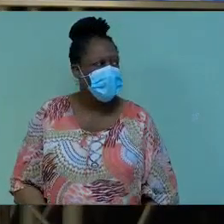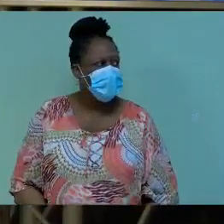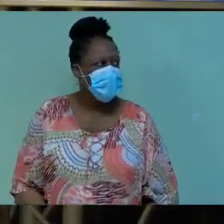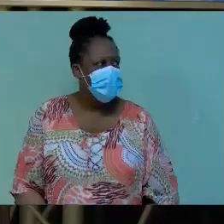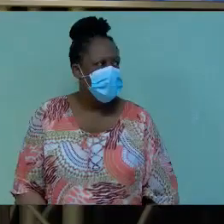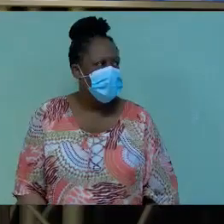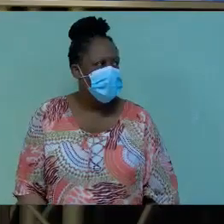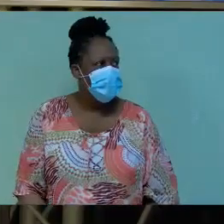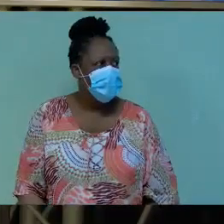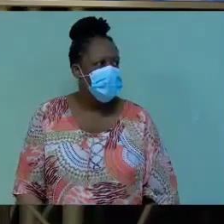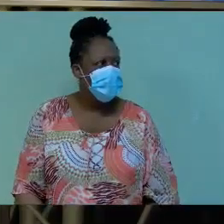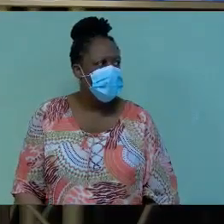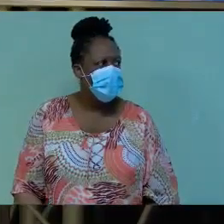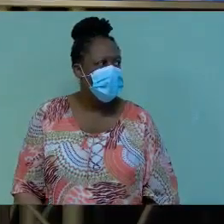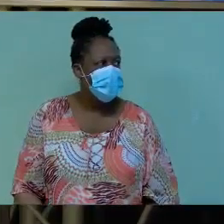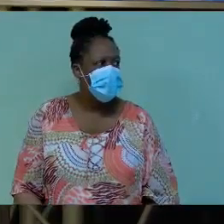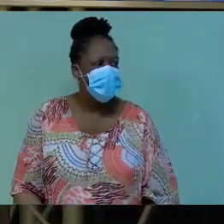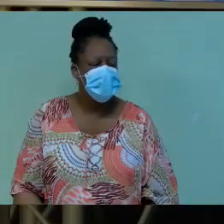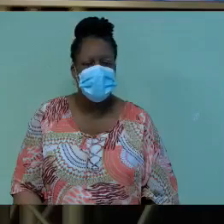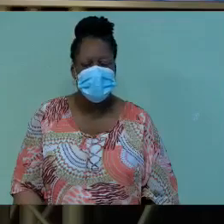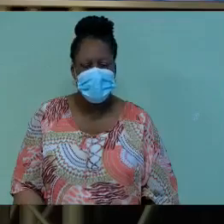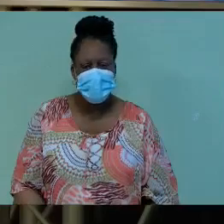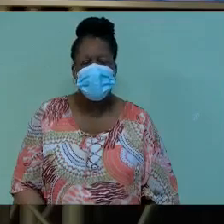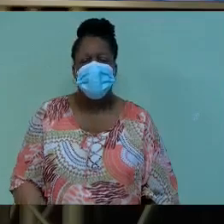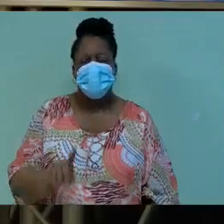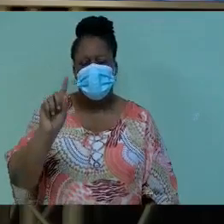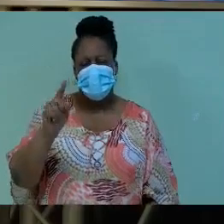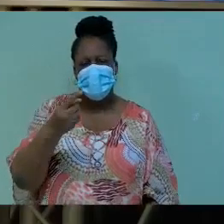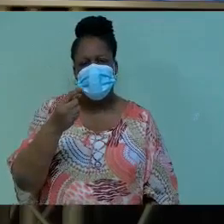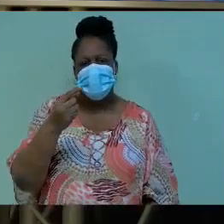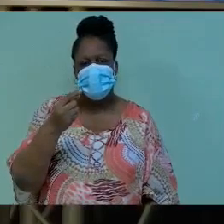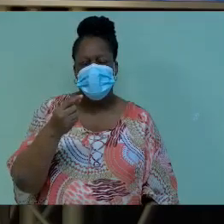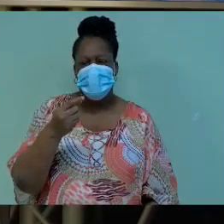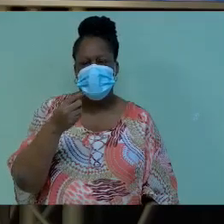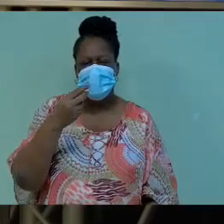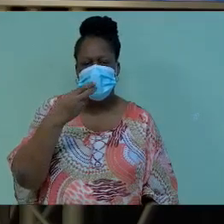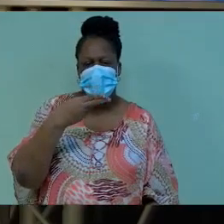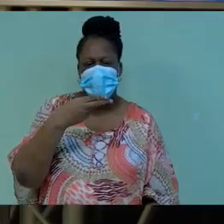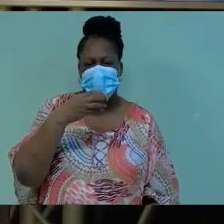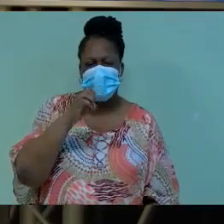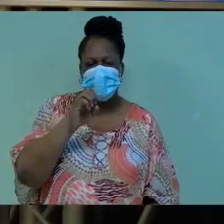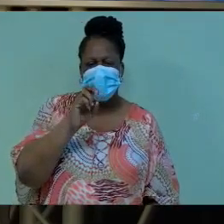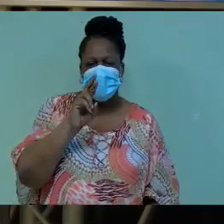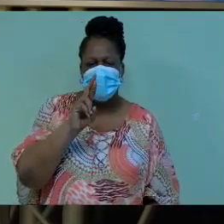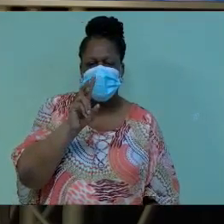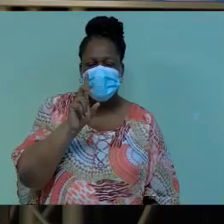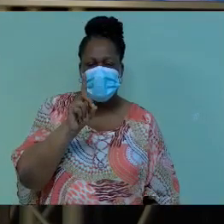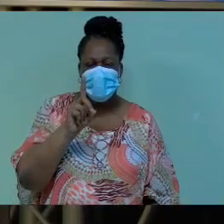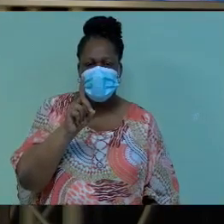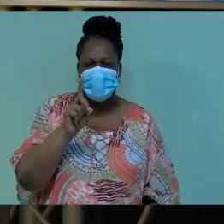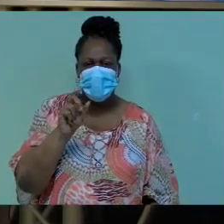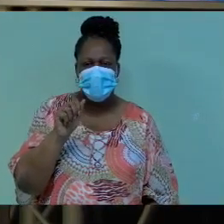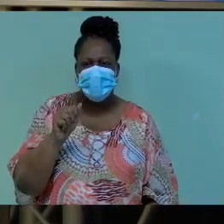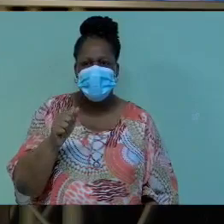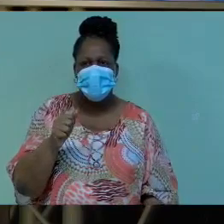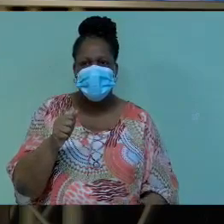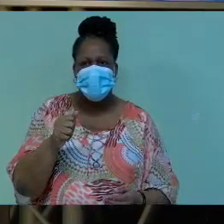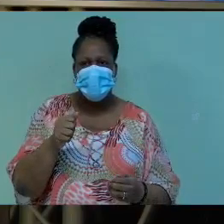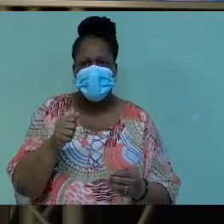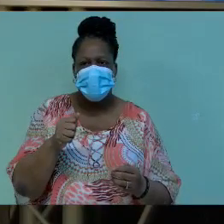Thank you, Leswai. To the first question on herd immunity. Herd immunity occurs when a significant portion